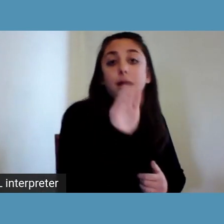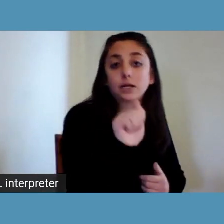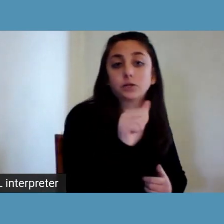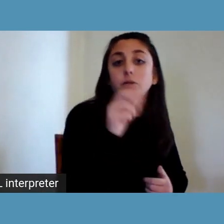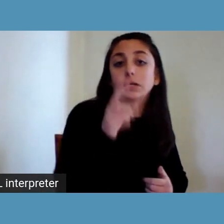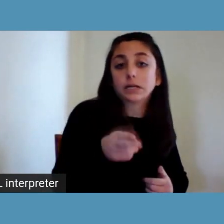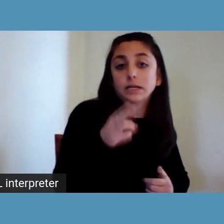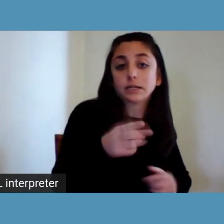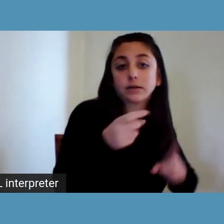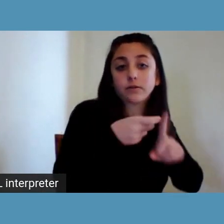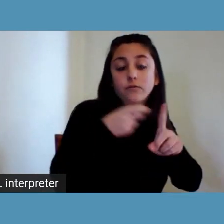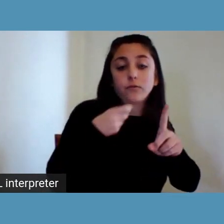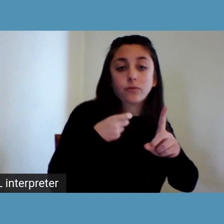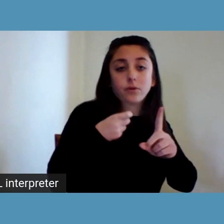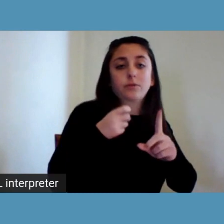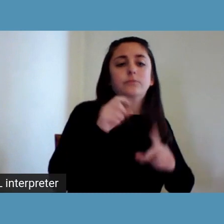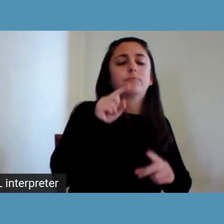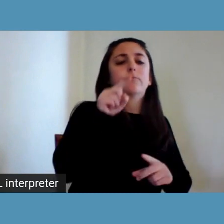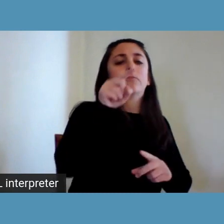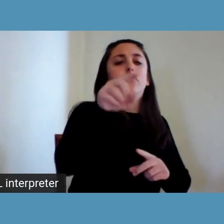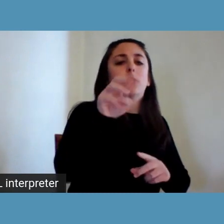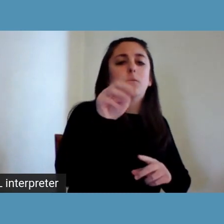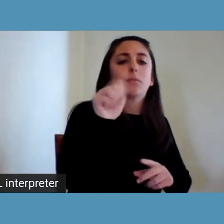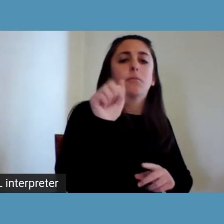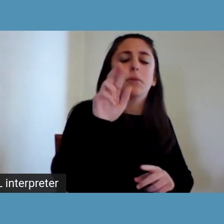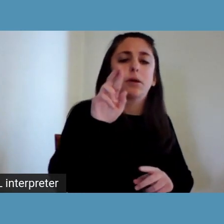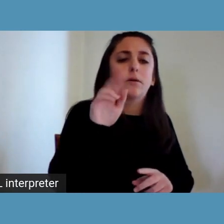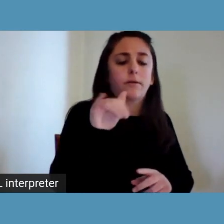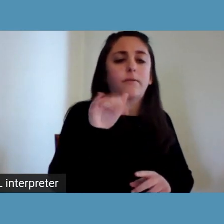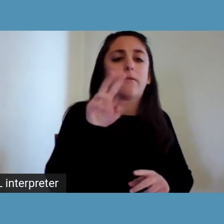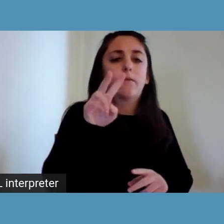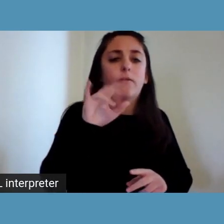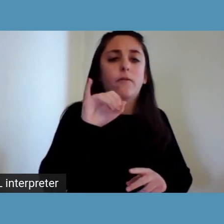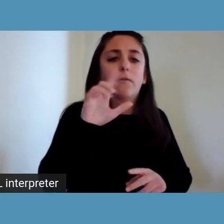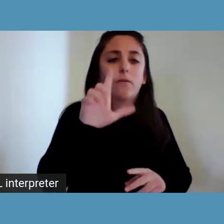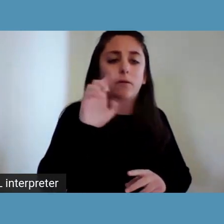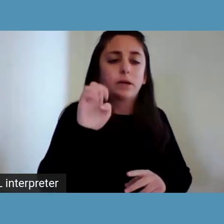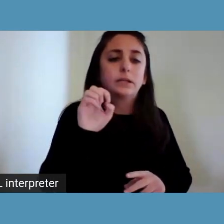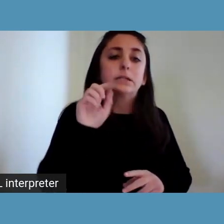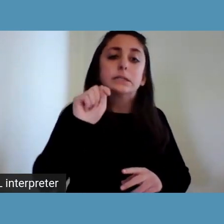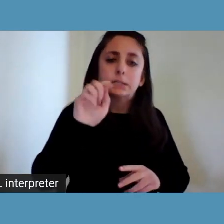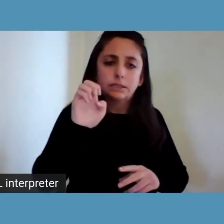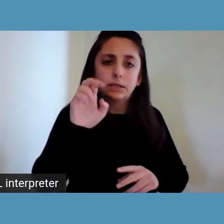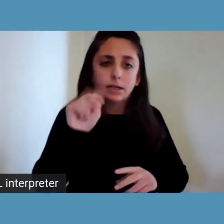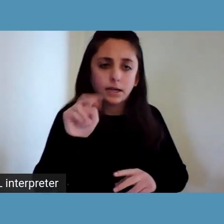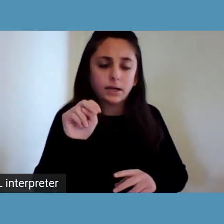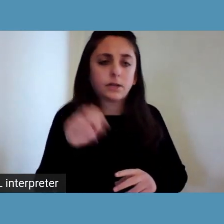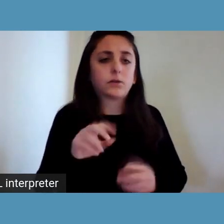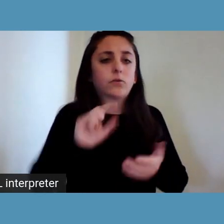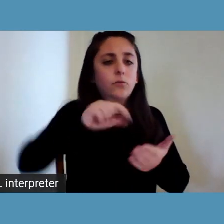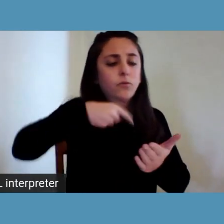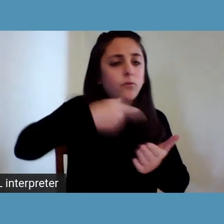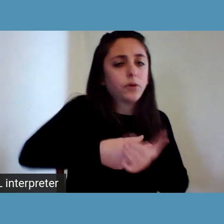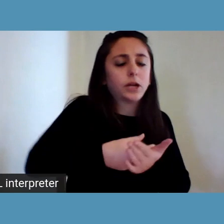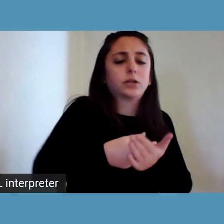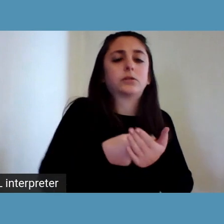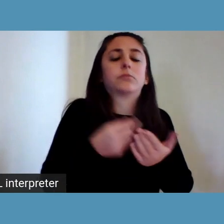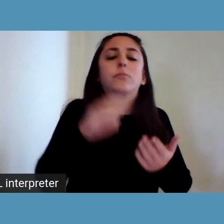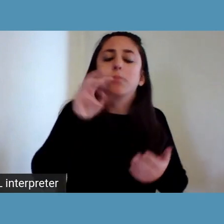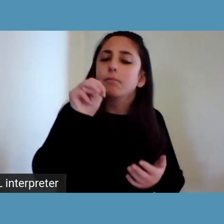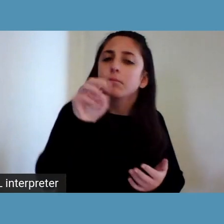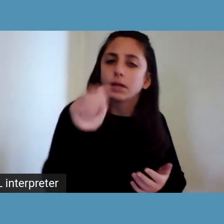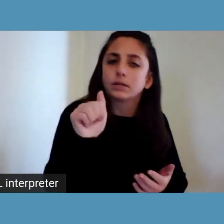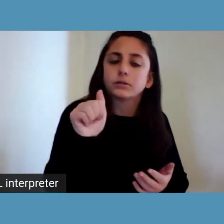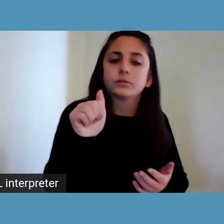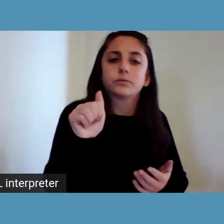from Maryville College in Maryville, Tennessee, and is a graduate of the Cooperstown Graduate Program and earned her master's degree in museum